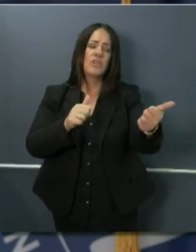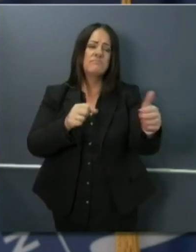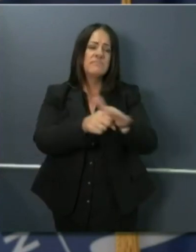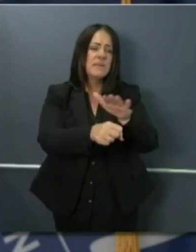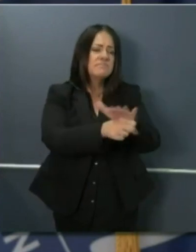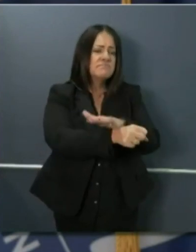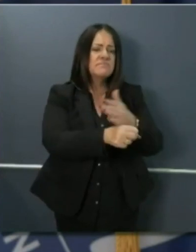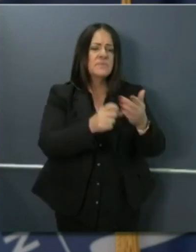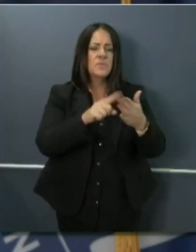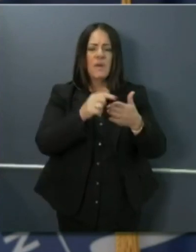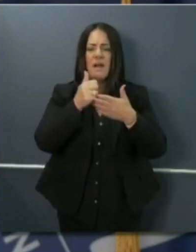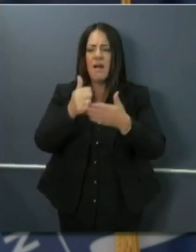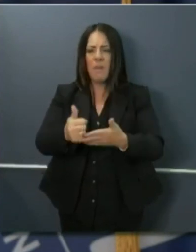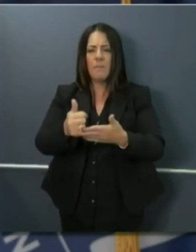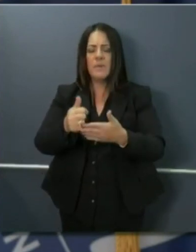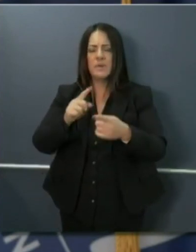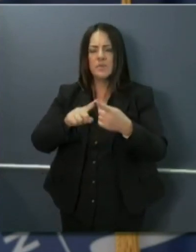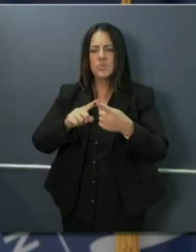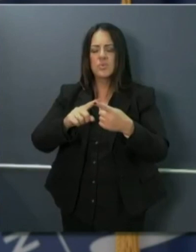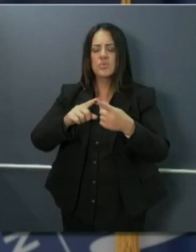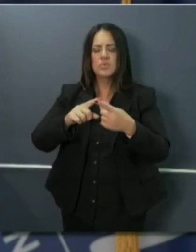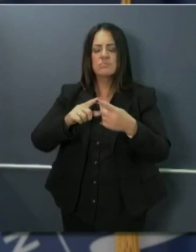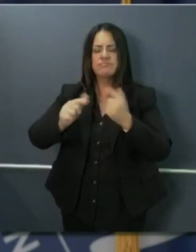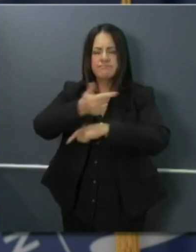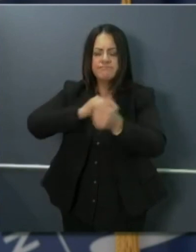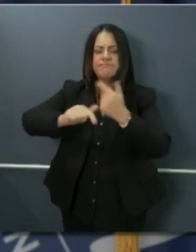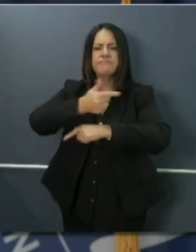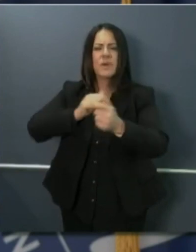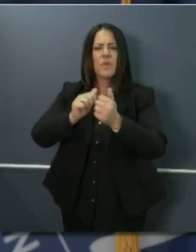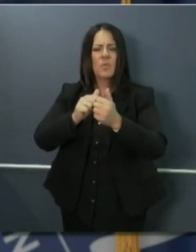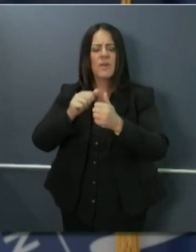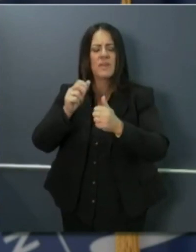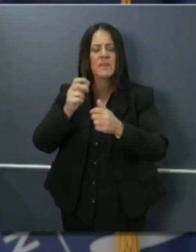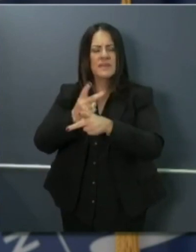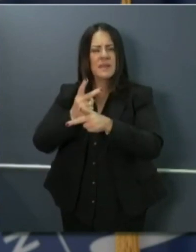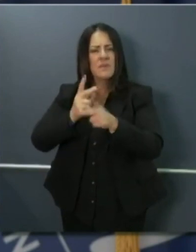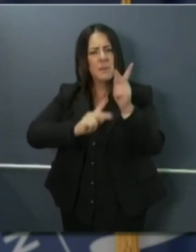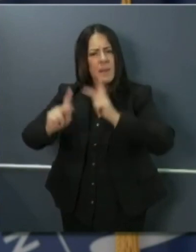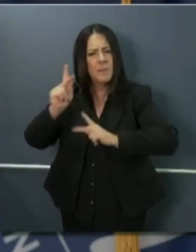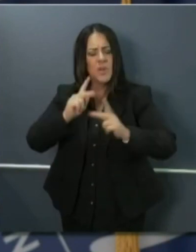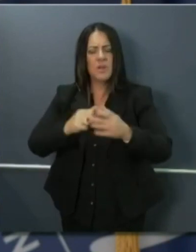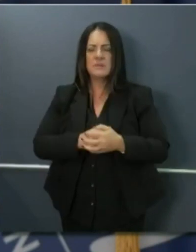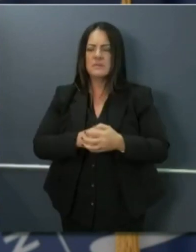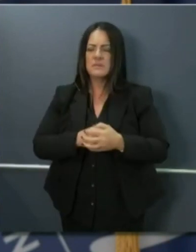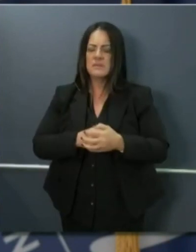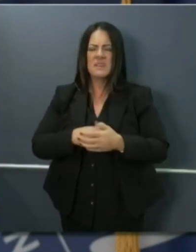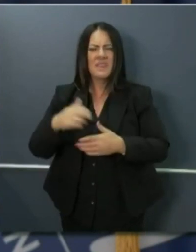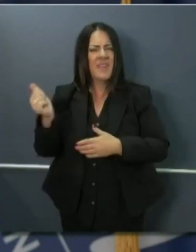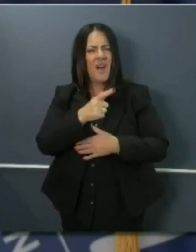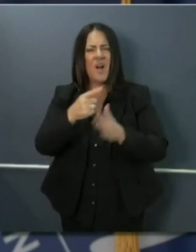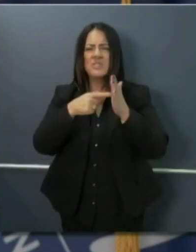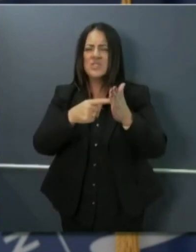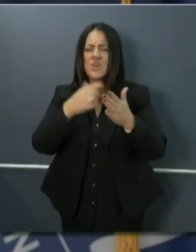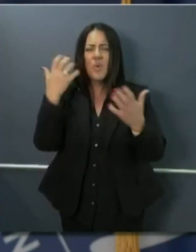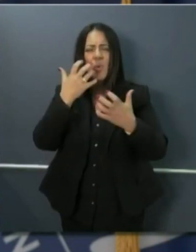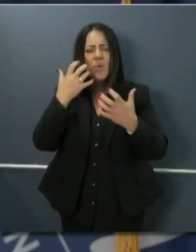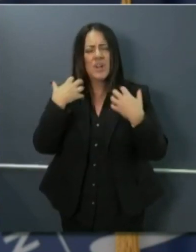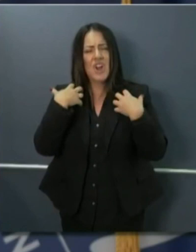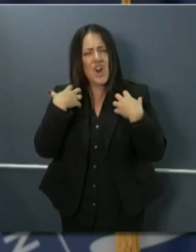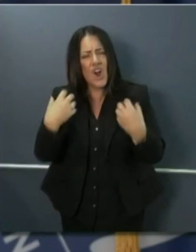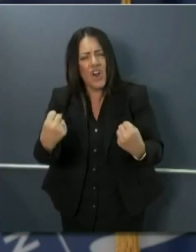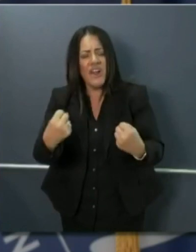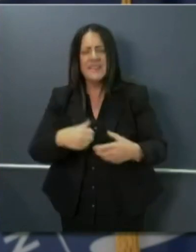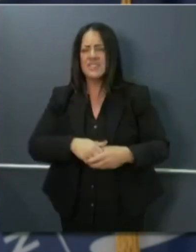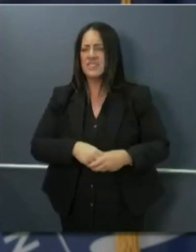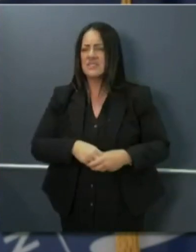our sickest patients. In fact, all members of our healthcare team are showing tremendous courage and bravery, continuing to